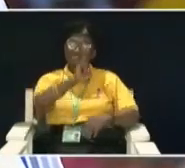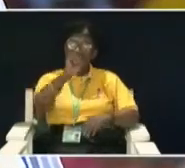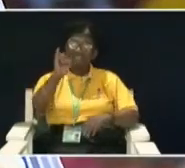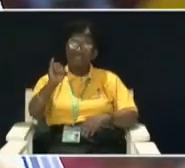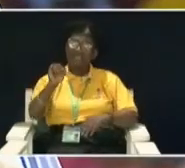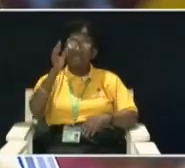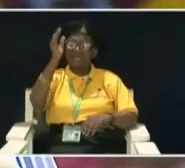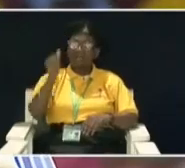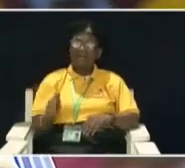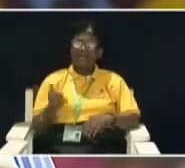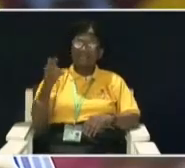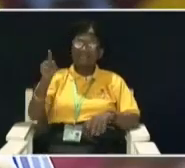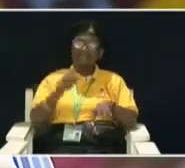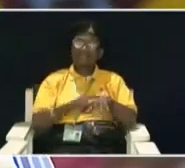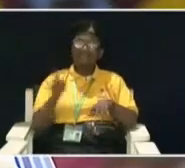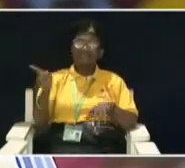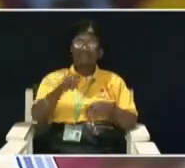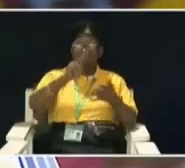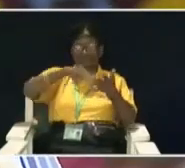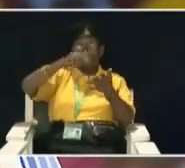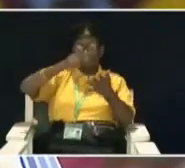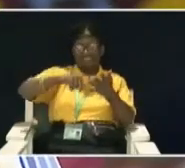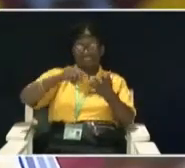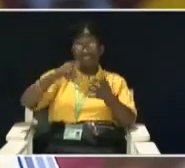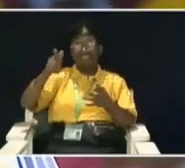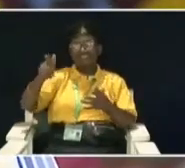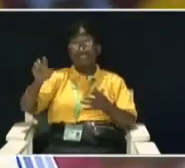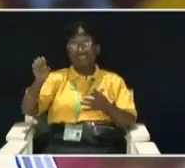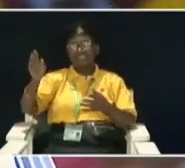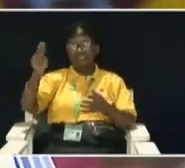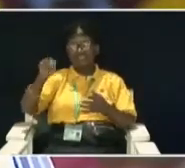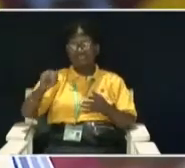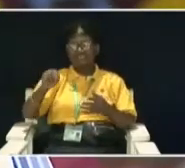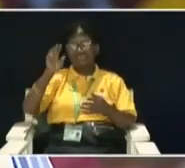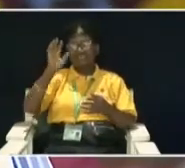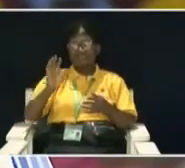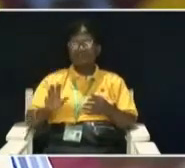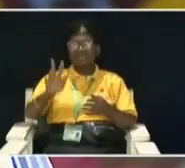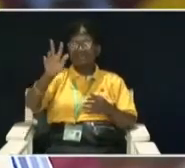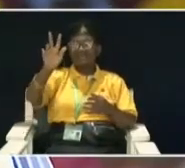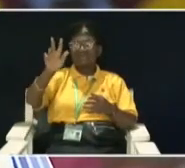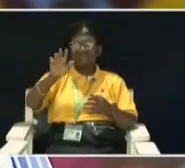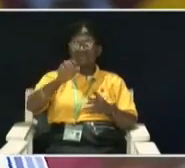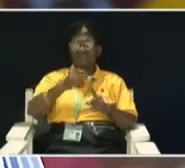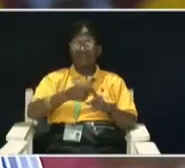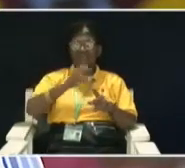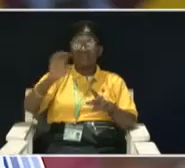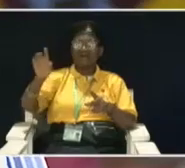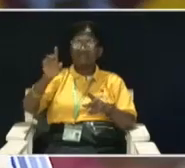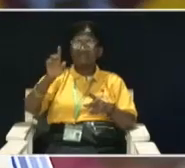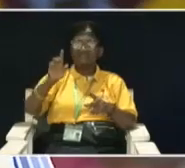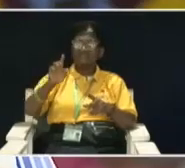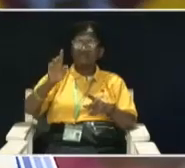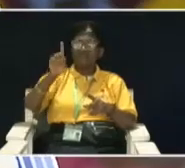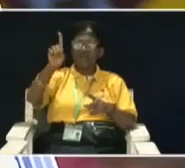By the time you read Genesis chapter 3 from verse 1 to 7, Genesis 3 from verse 1 to 7,